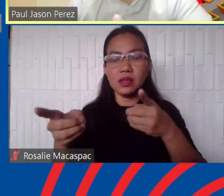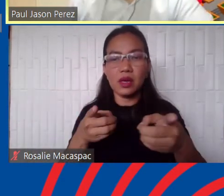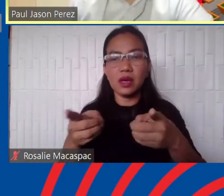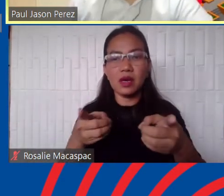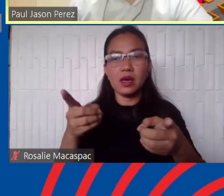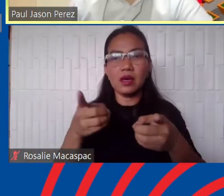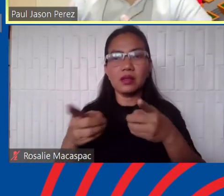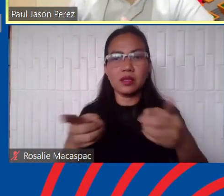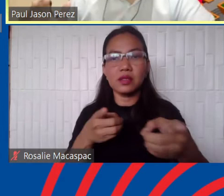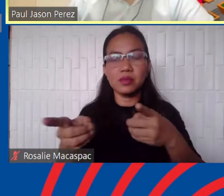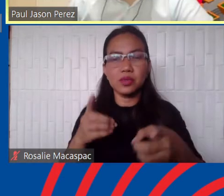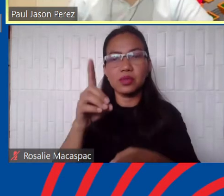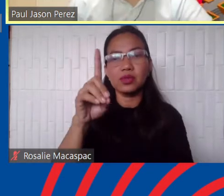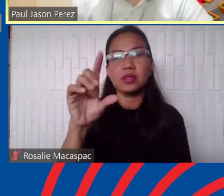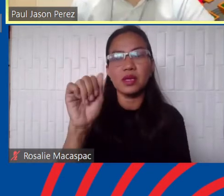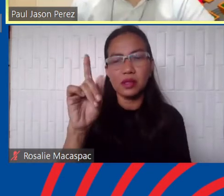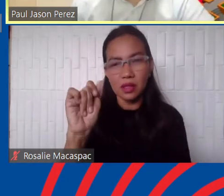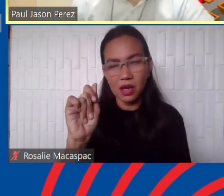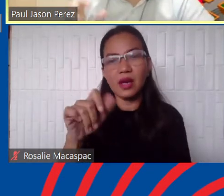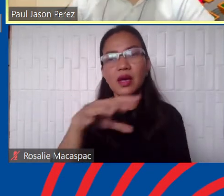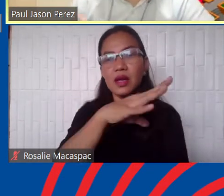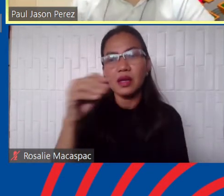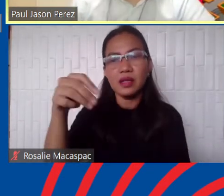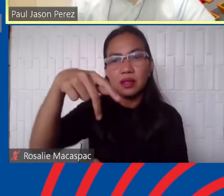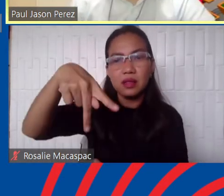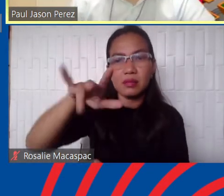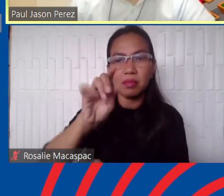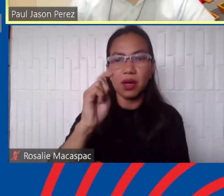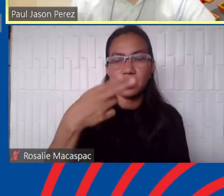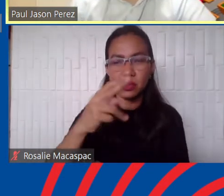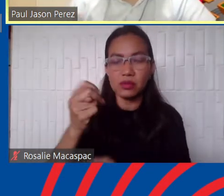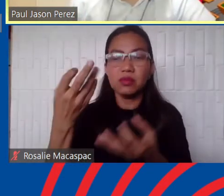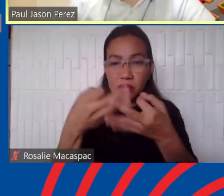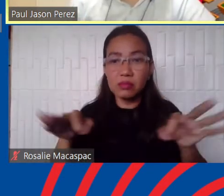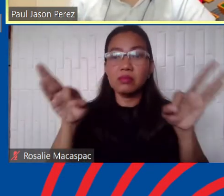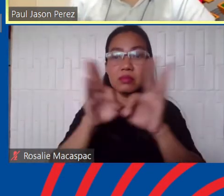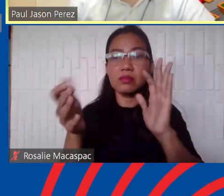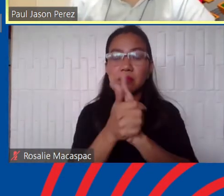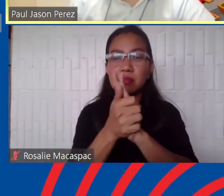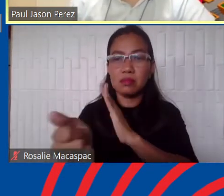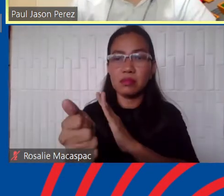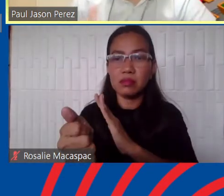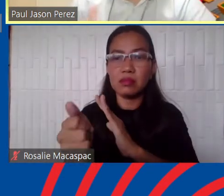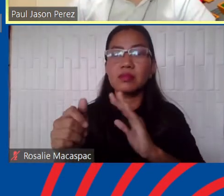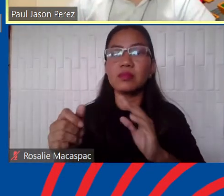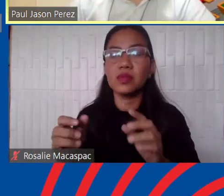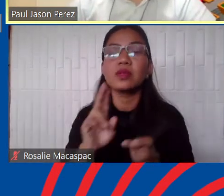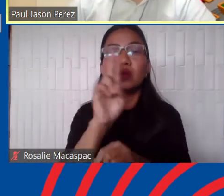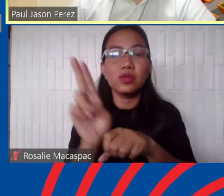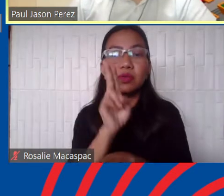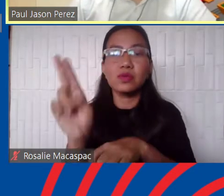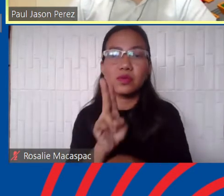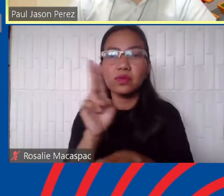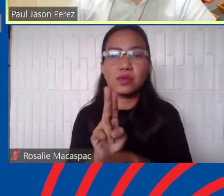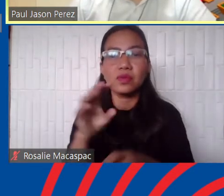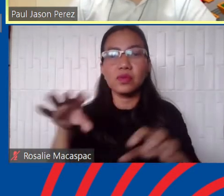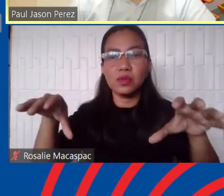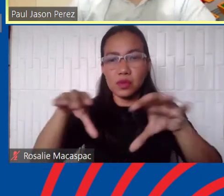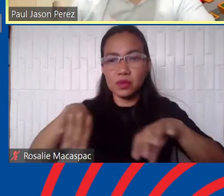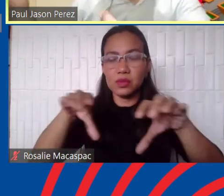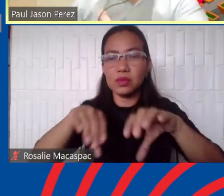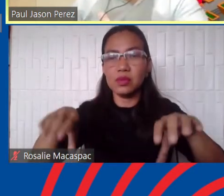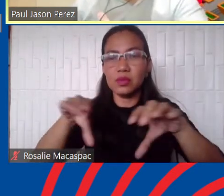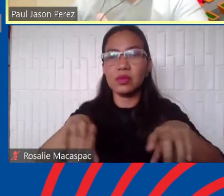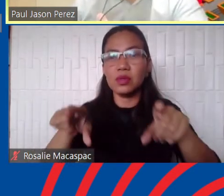and Python, because those skills are very important. You can use that in your work, but also you can use that